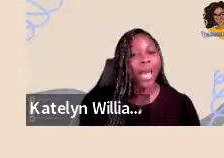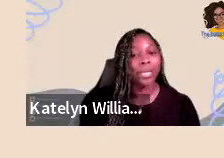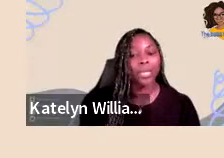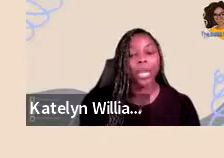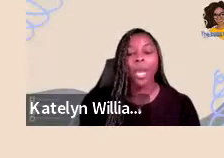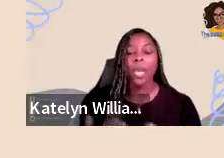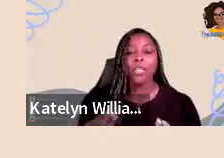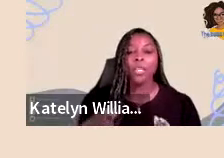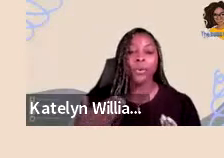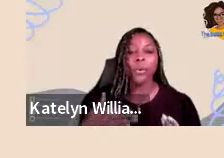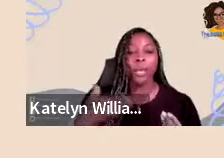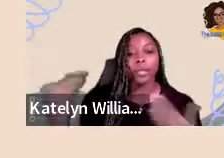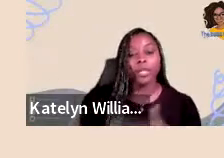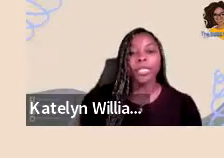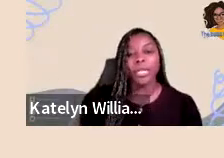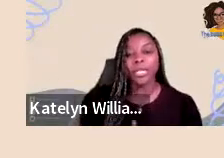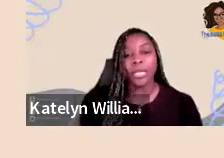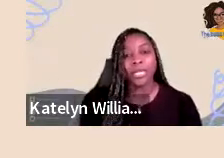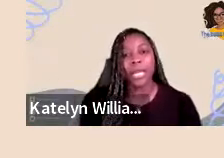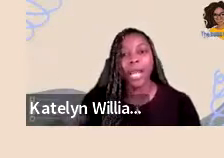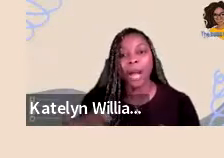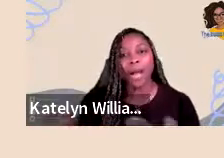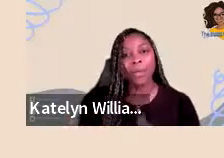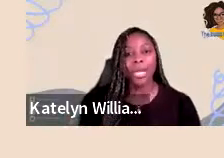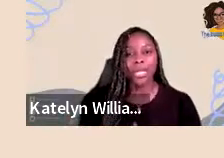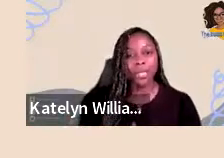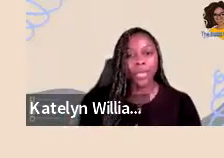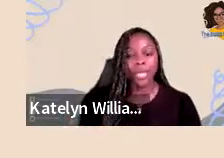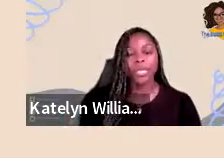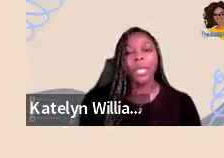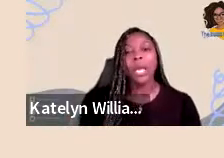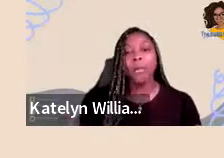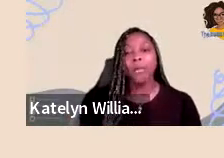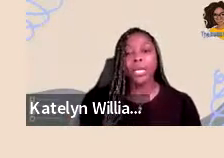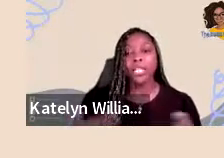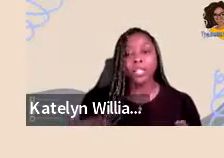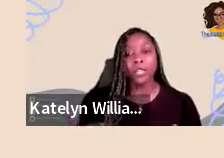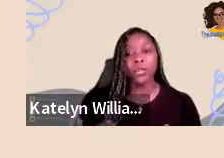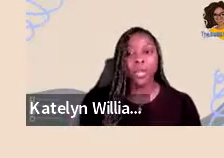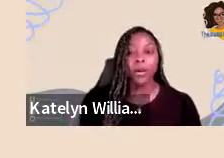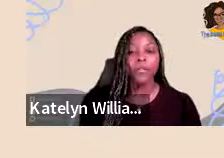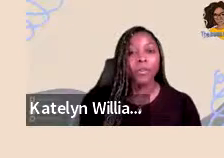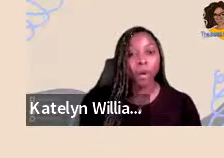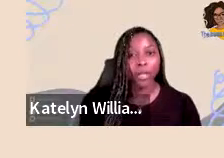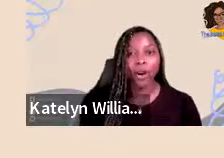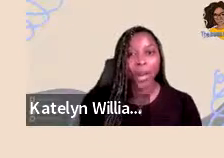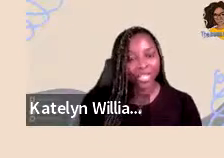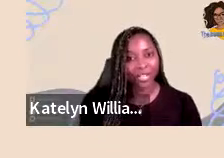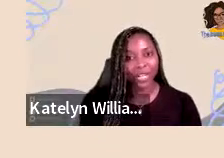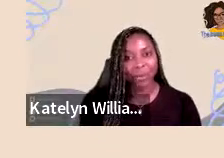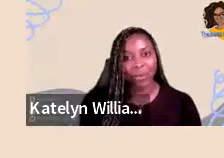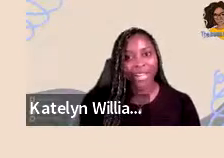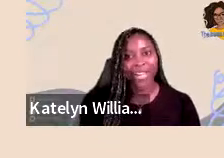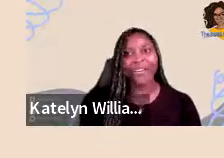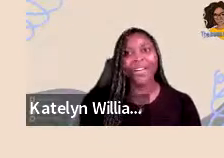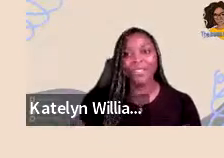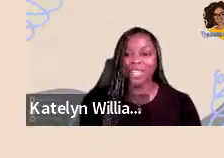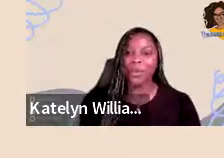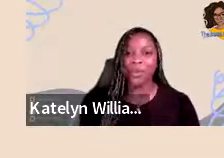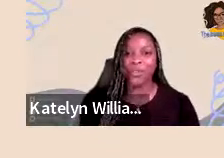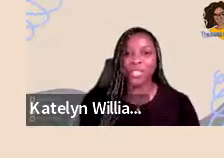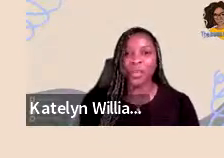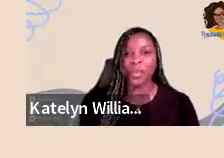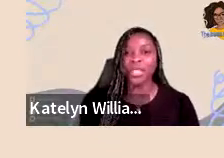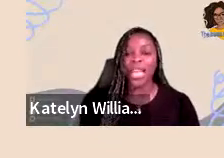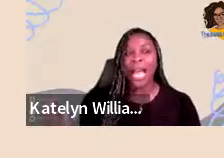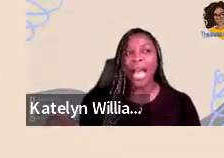out automatically. So you're going to see in the next slide how I plan some things, but just so you know, if you are to go on my Instagram right now and you see